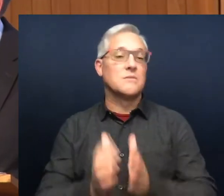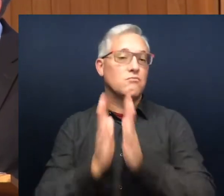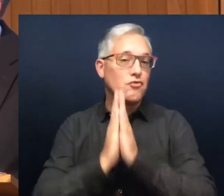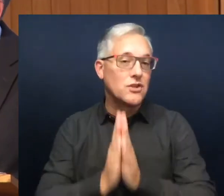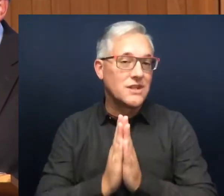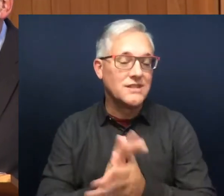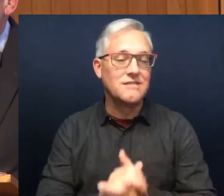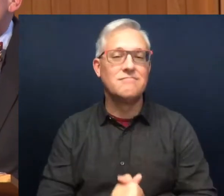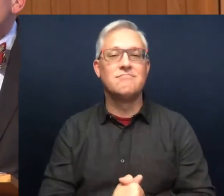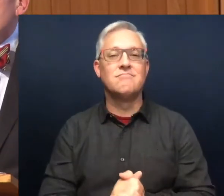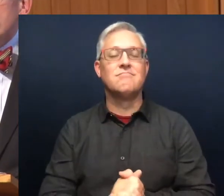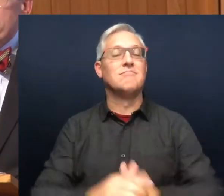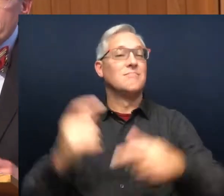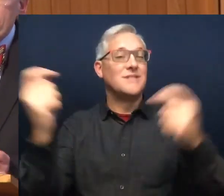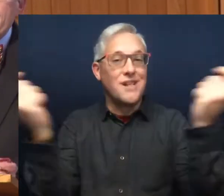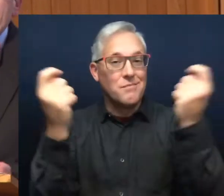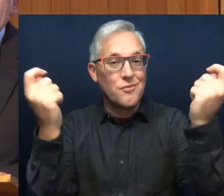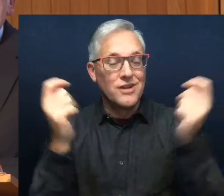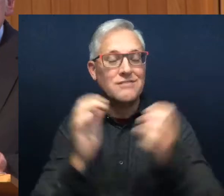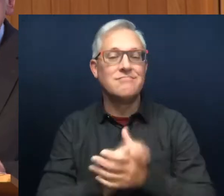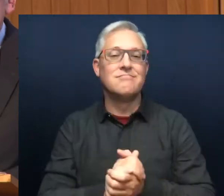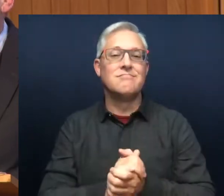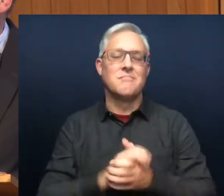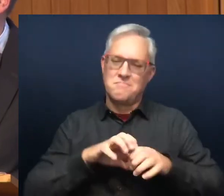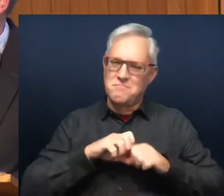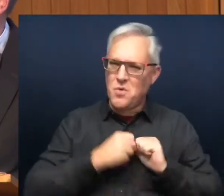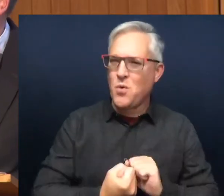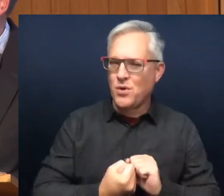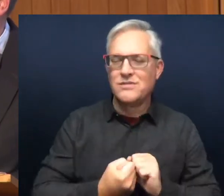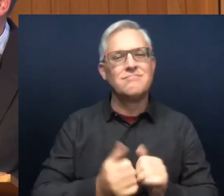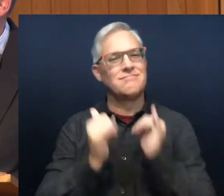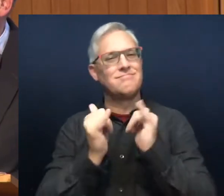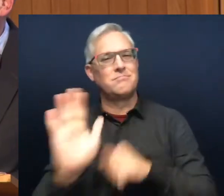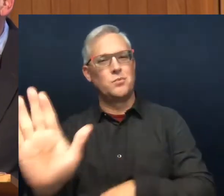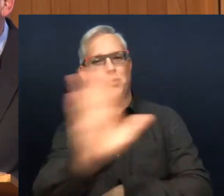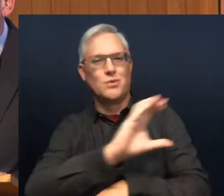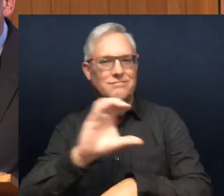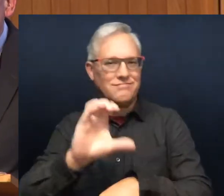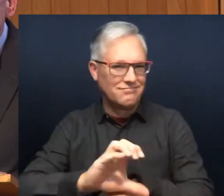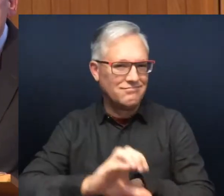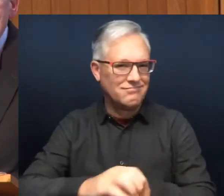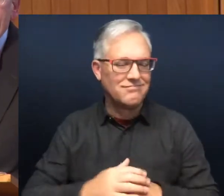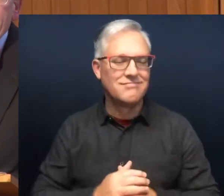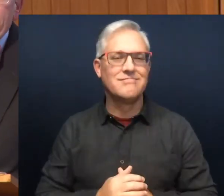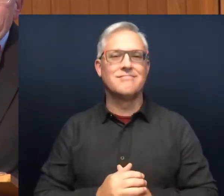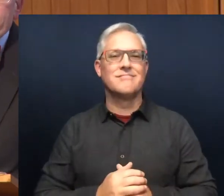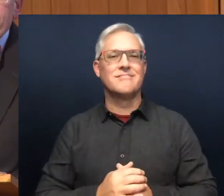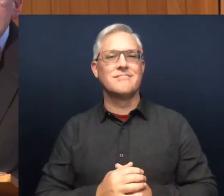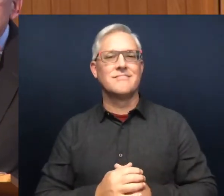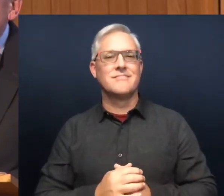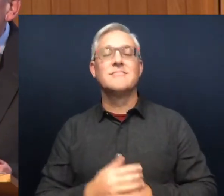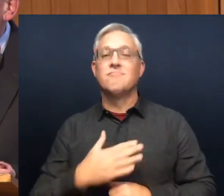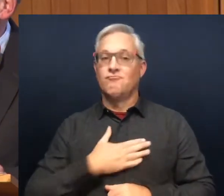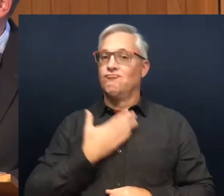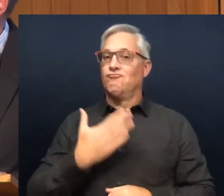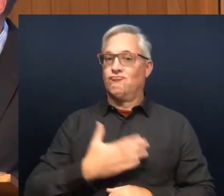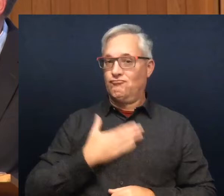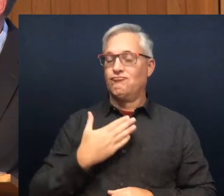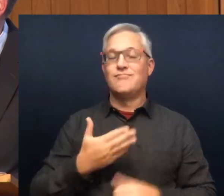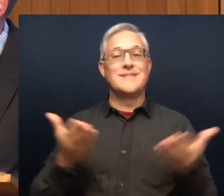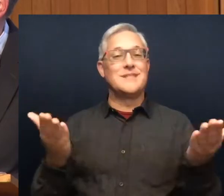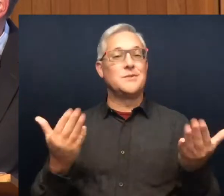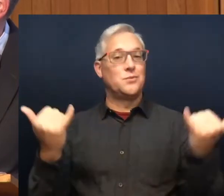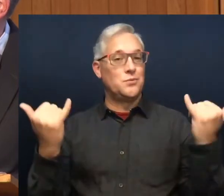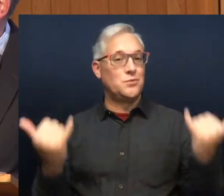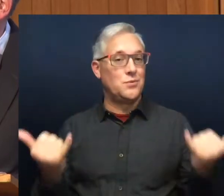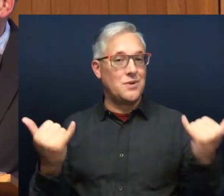to pray, to celebrate, to mourn together as you do in your congregations and in your sacred spaces. I'm especially pleased that we're